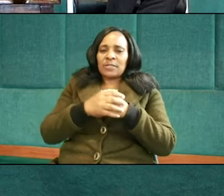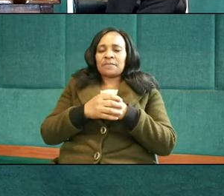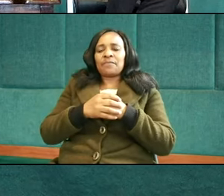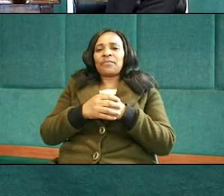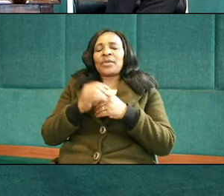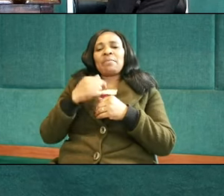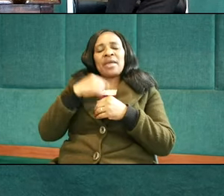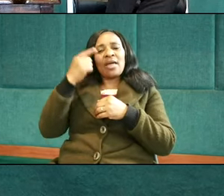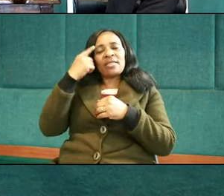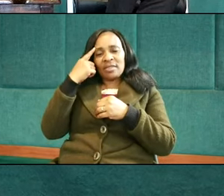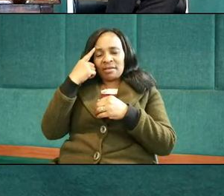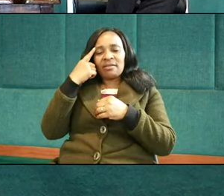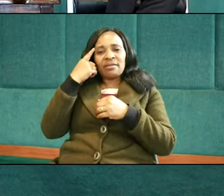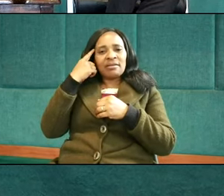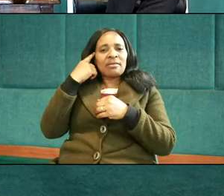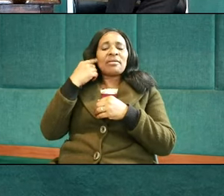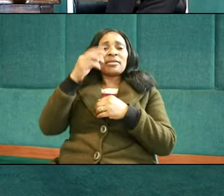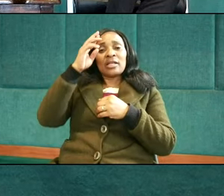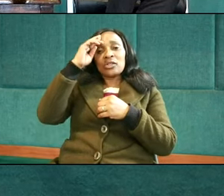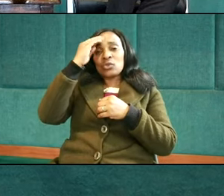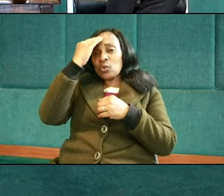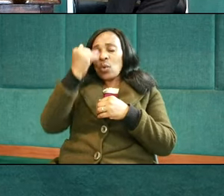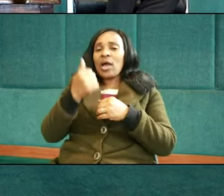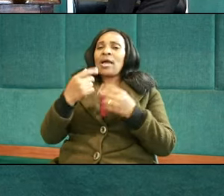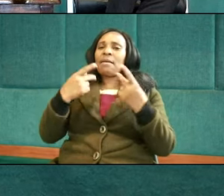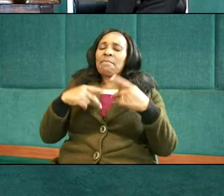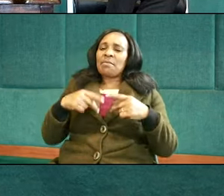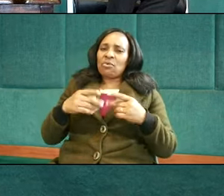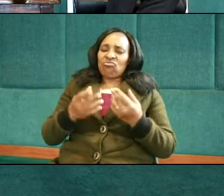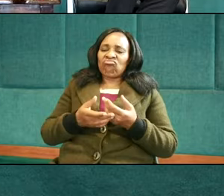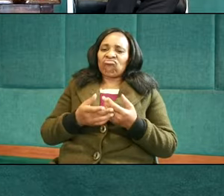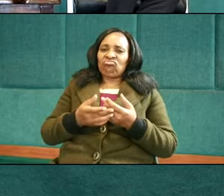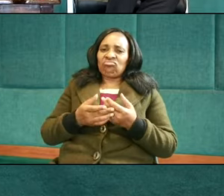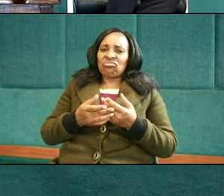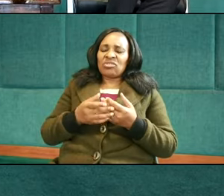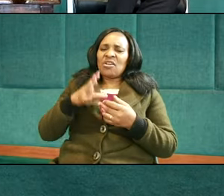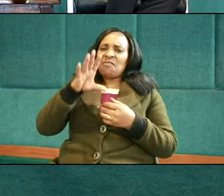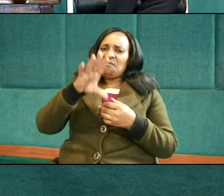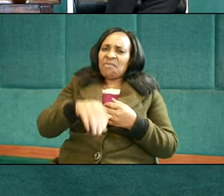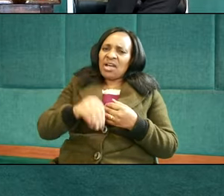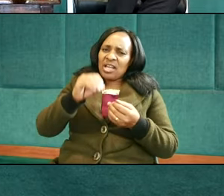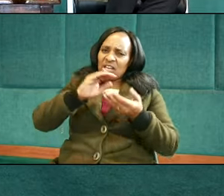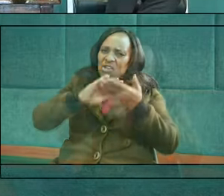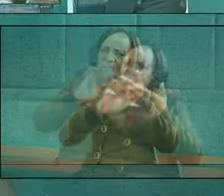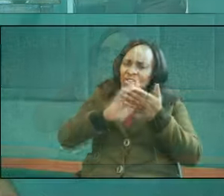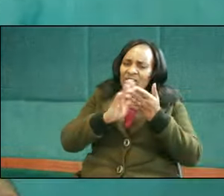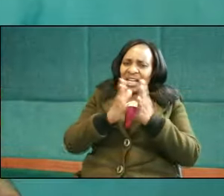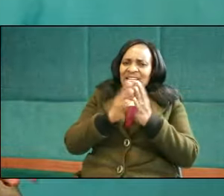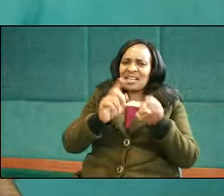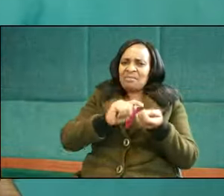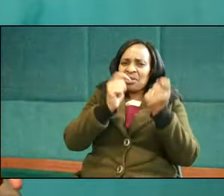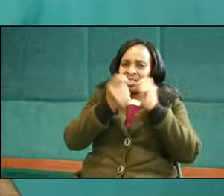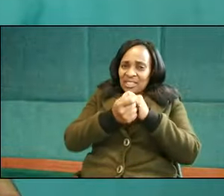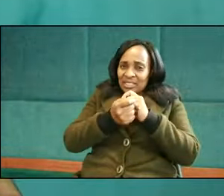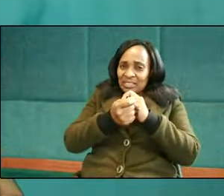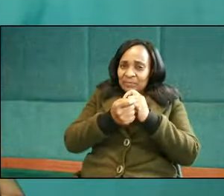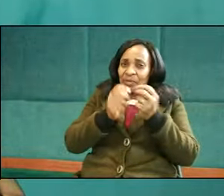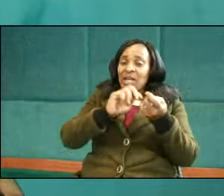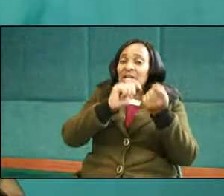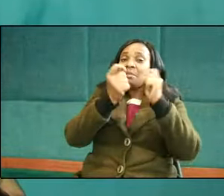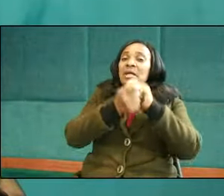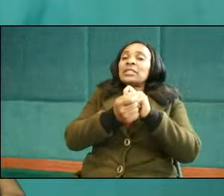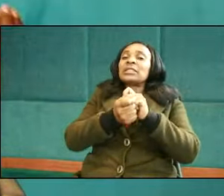I think, well, that the reason why people find confession and repentance difficult to do